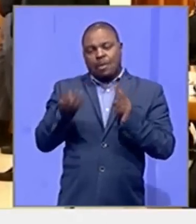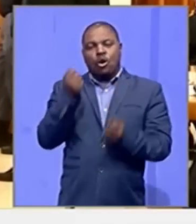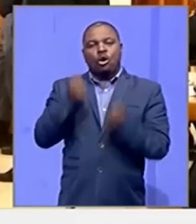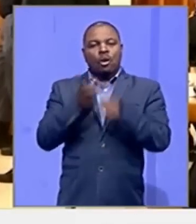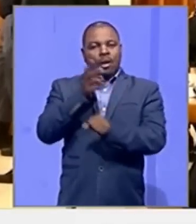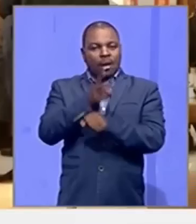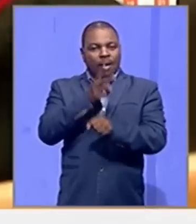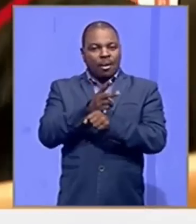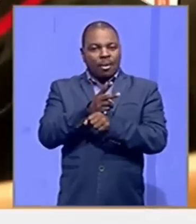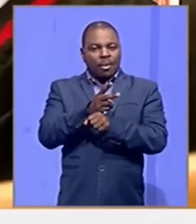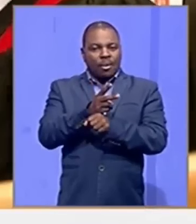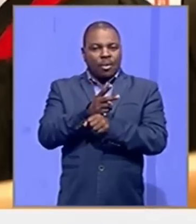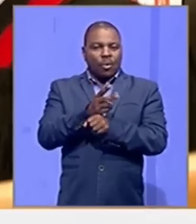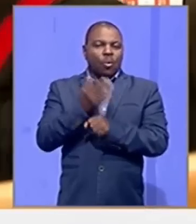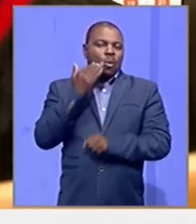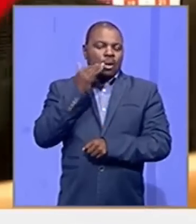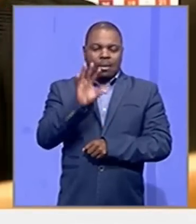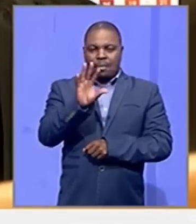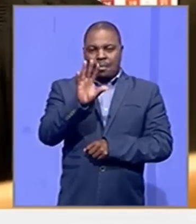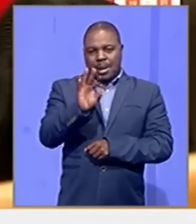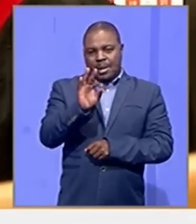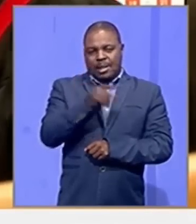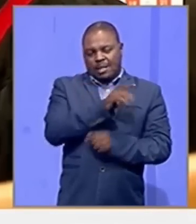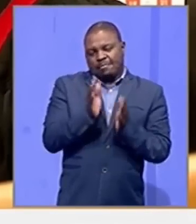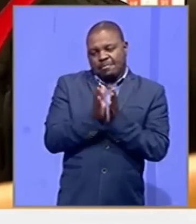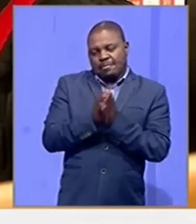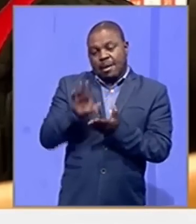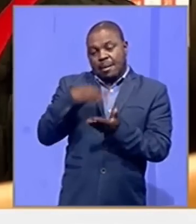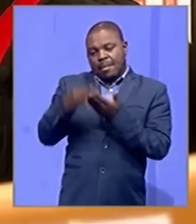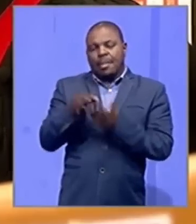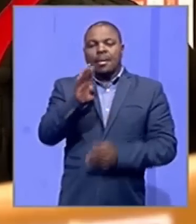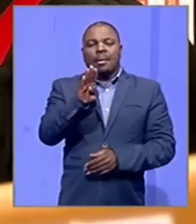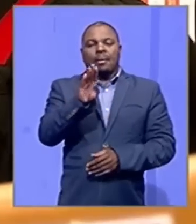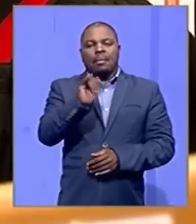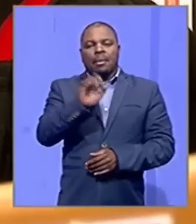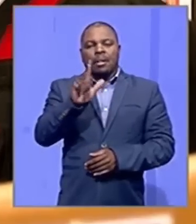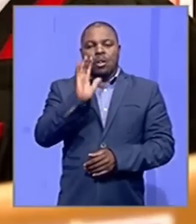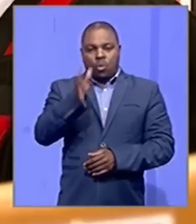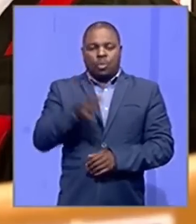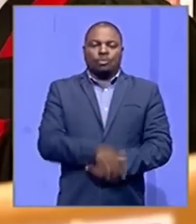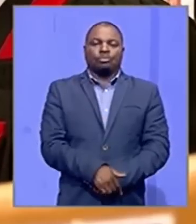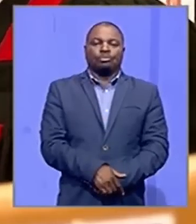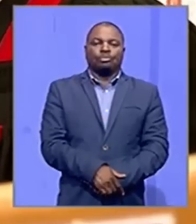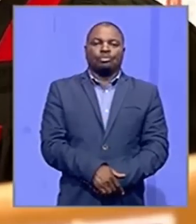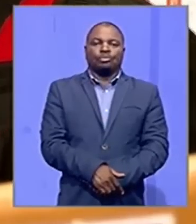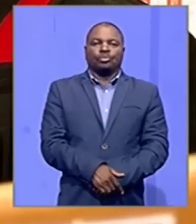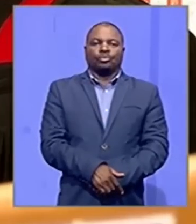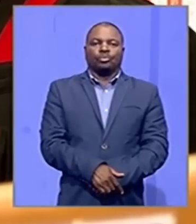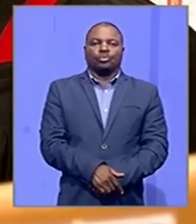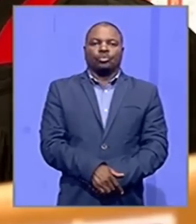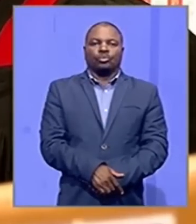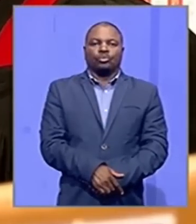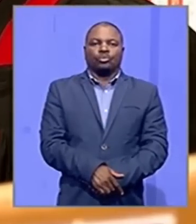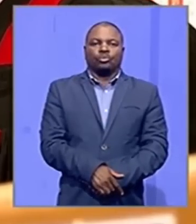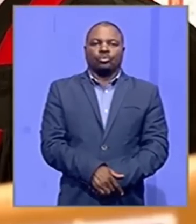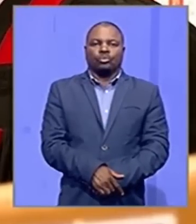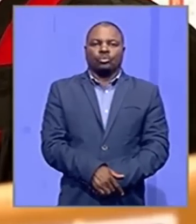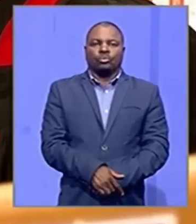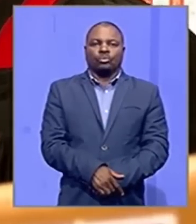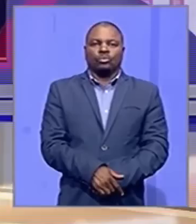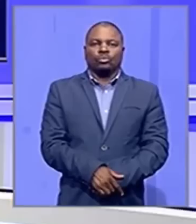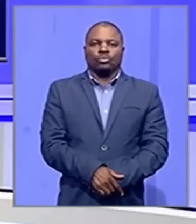kwa kgotlatshekelo ka Mantaga go tsenya kopo ya bail. Sentle English, SABC News, Mahikeng.